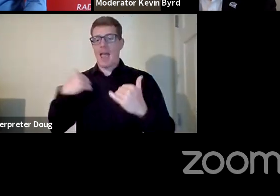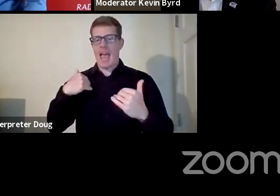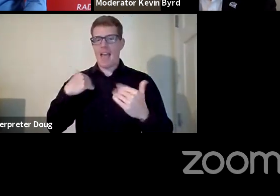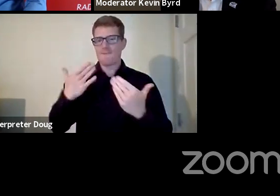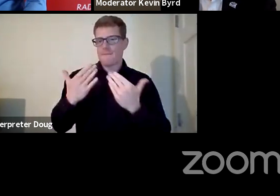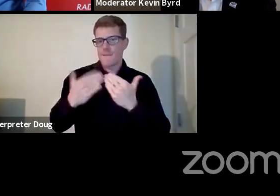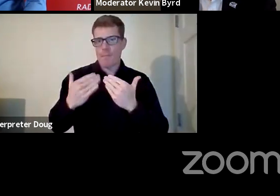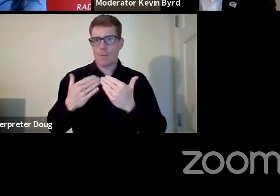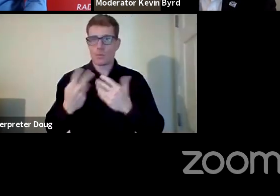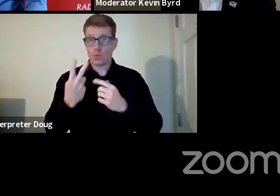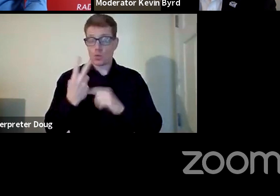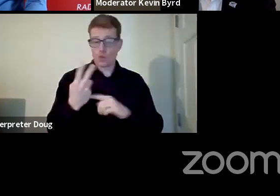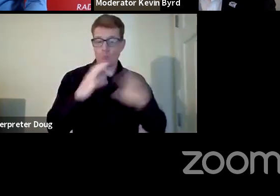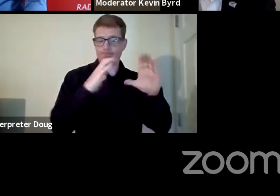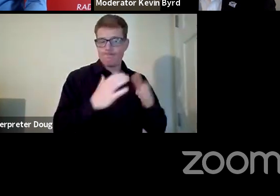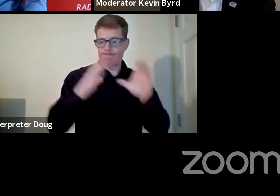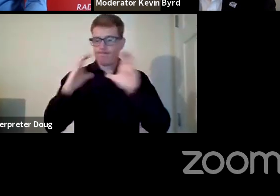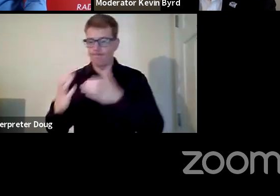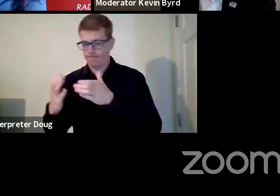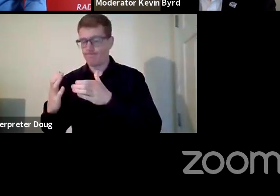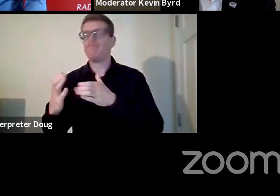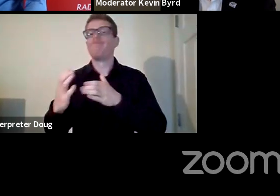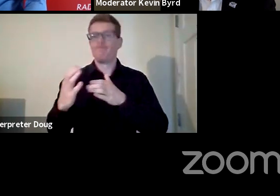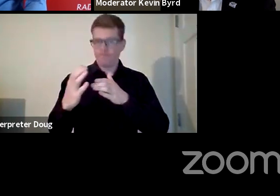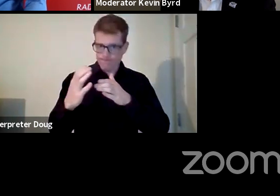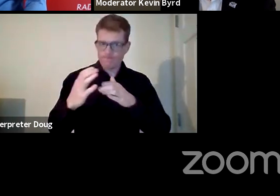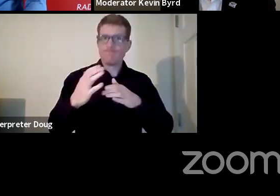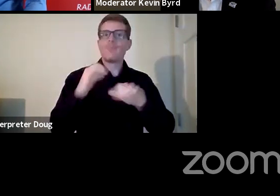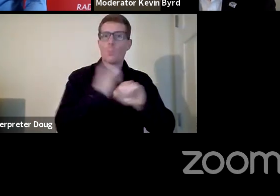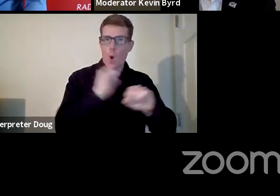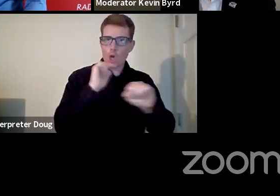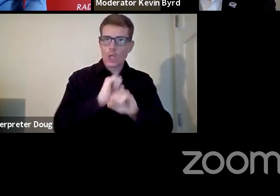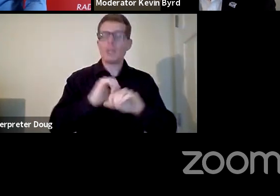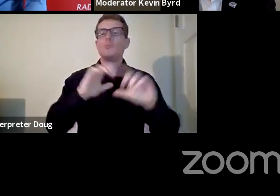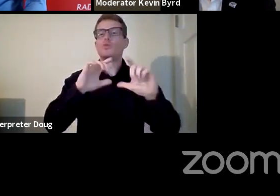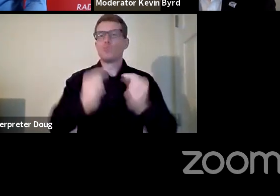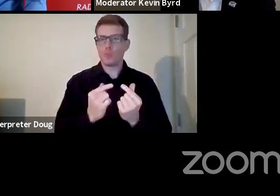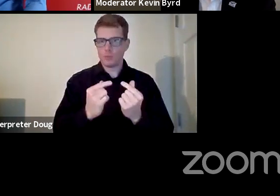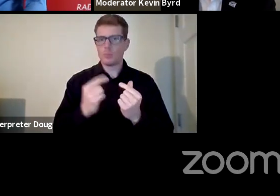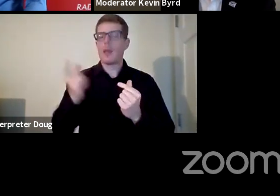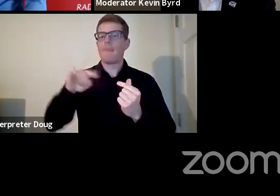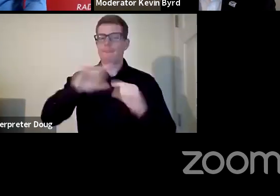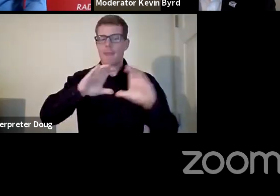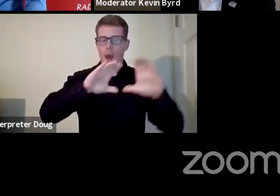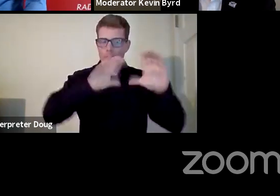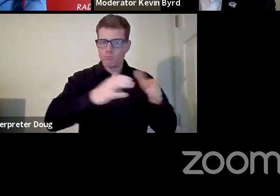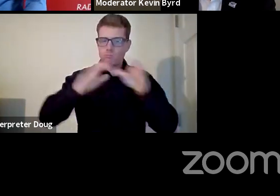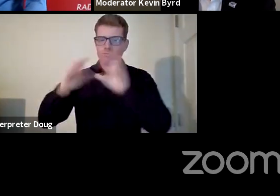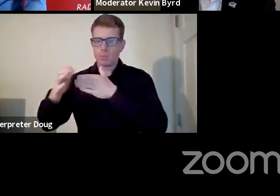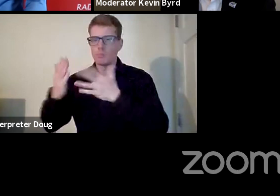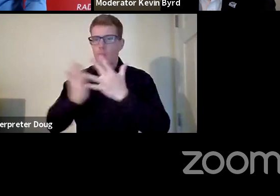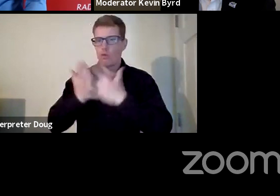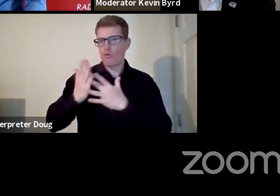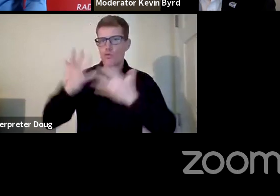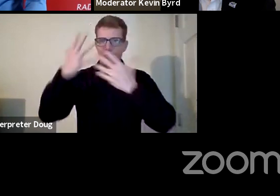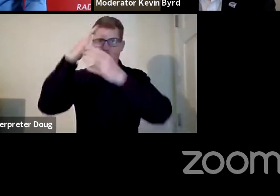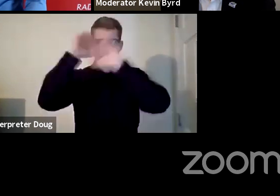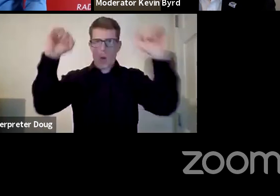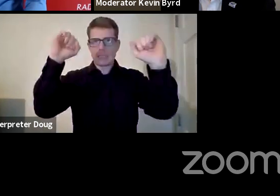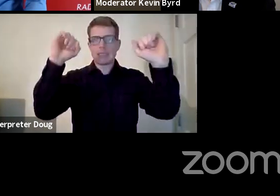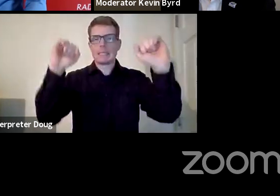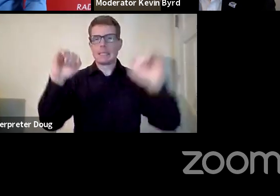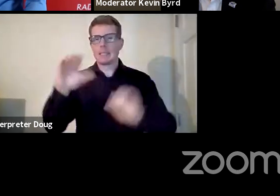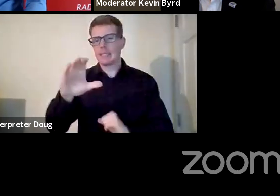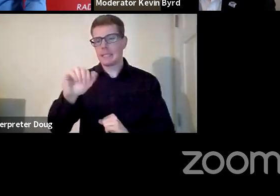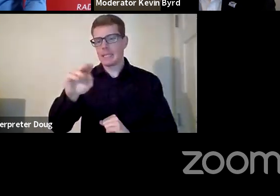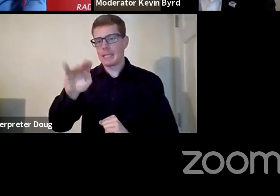to count. And they're organized up through the president's cabinet. And it's just ongoing every day, all day.